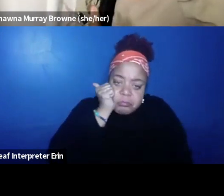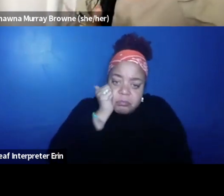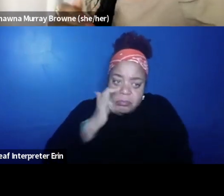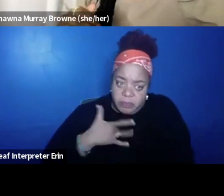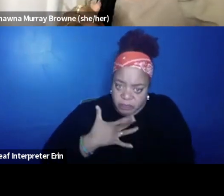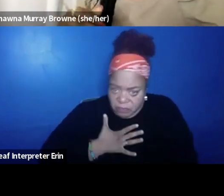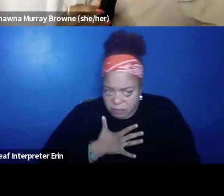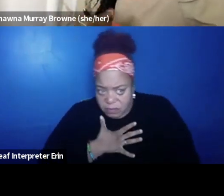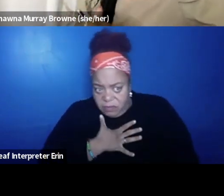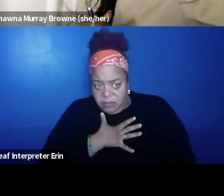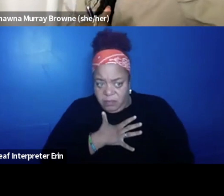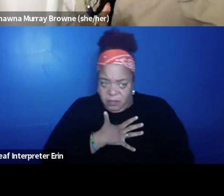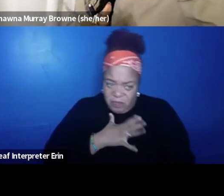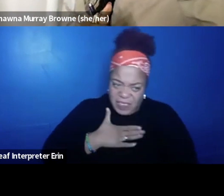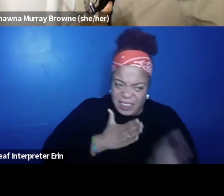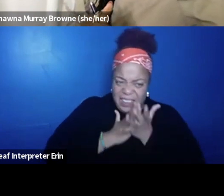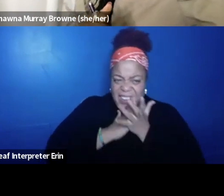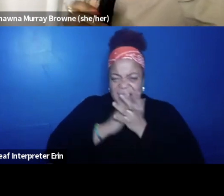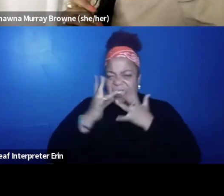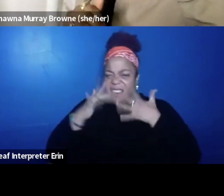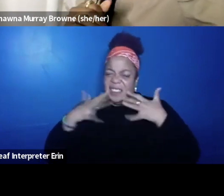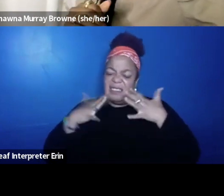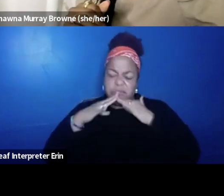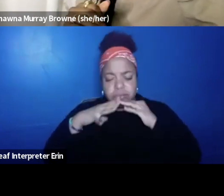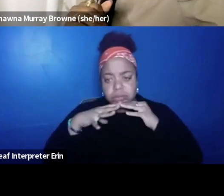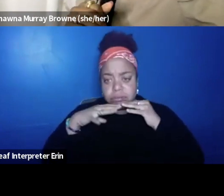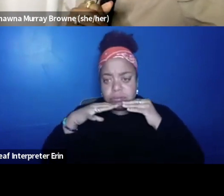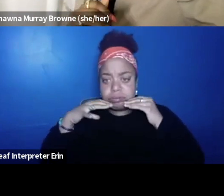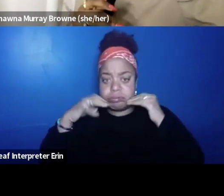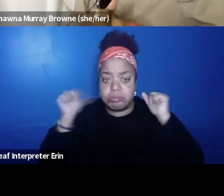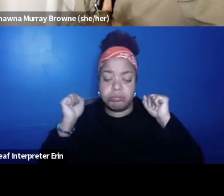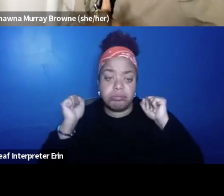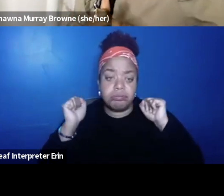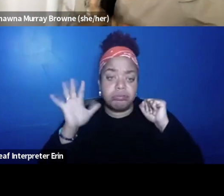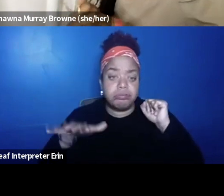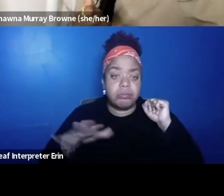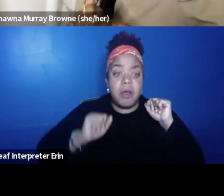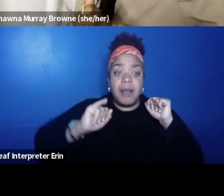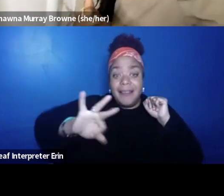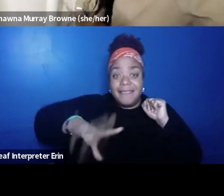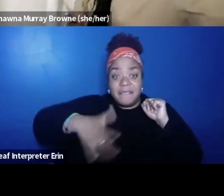longer, and you call, whether it is 119 or in